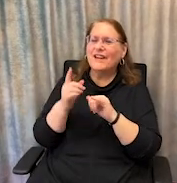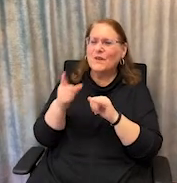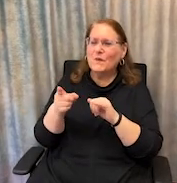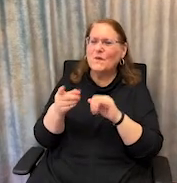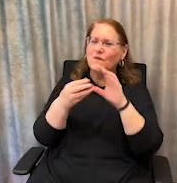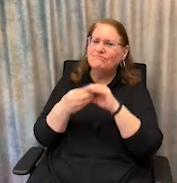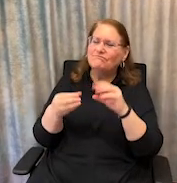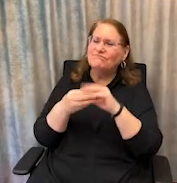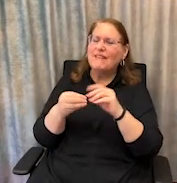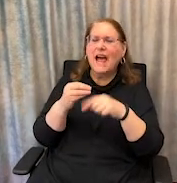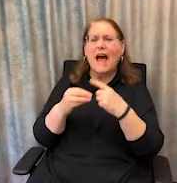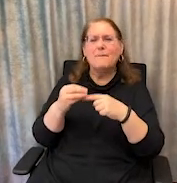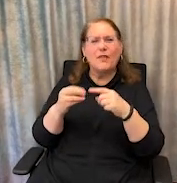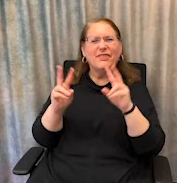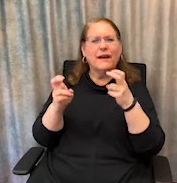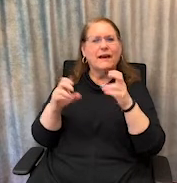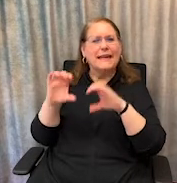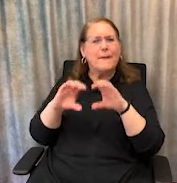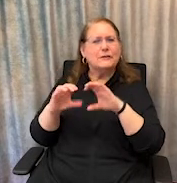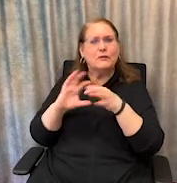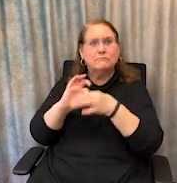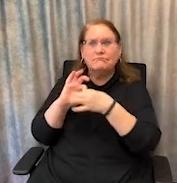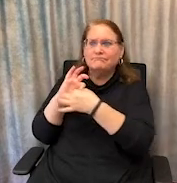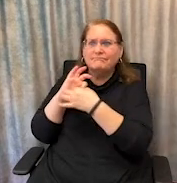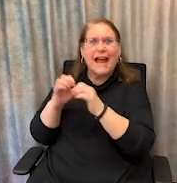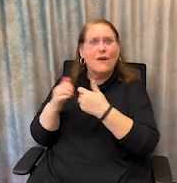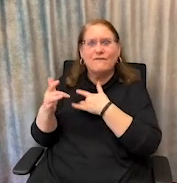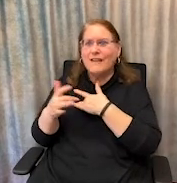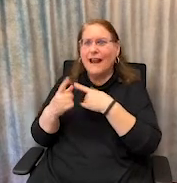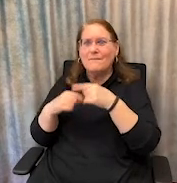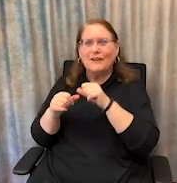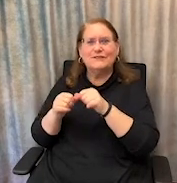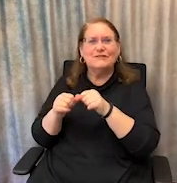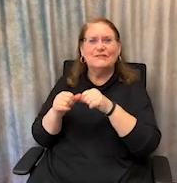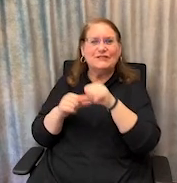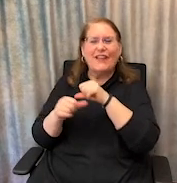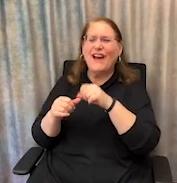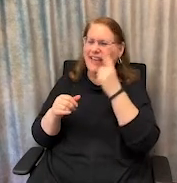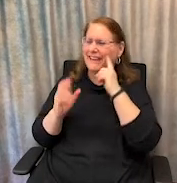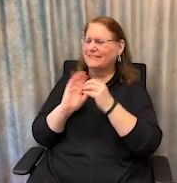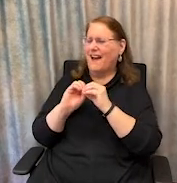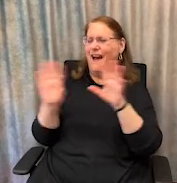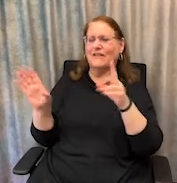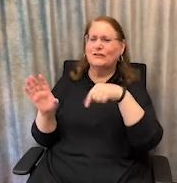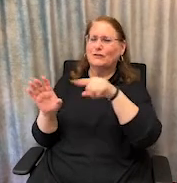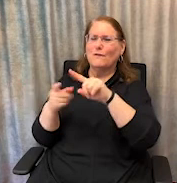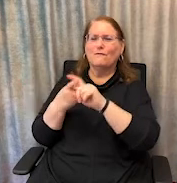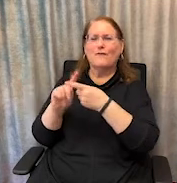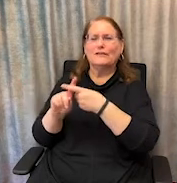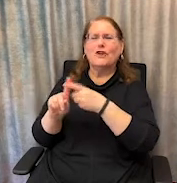that you tell us about the chemistry. I think it really shows that you guys are friends off screen.